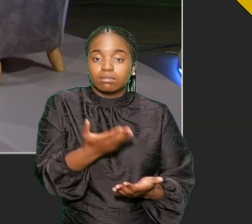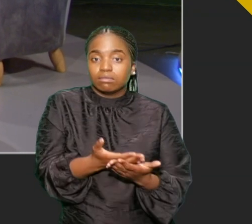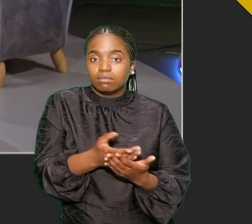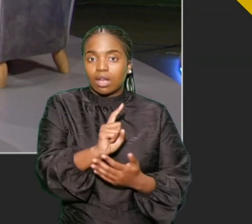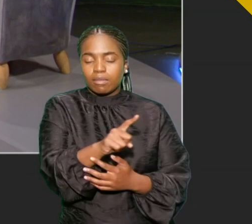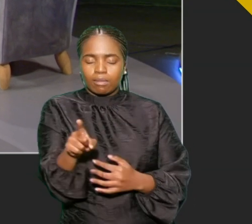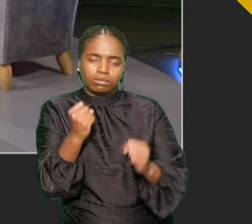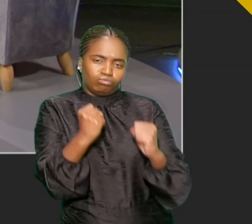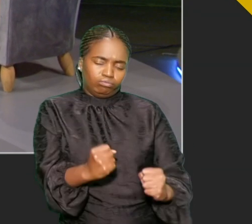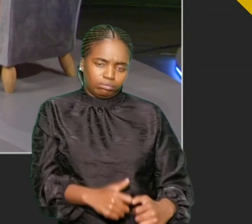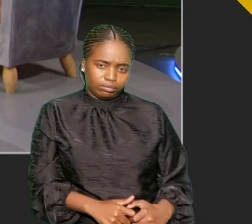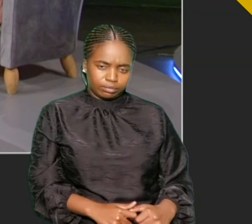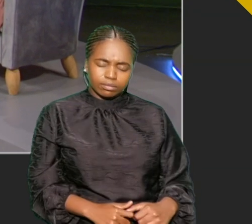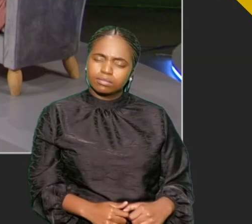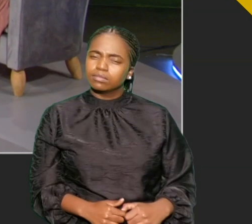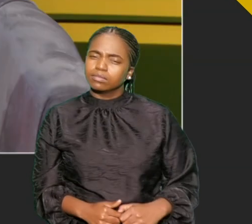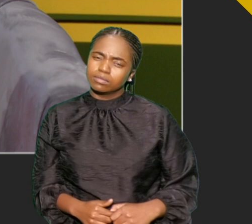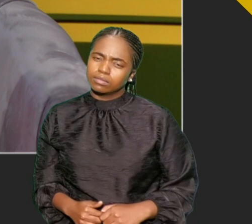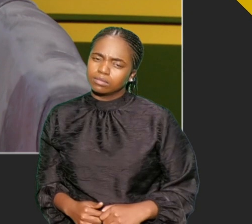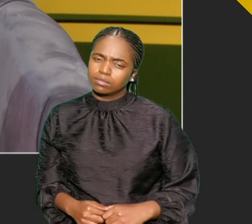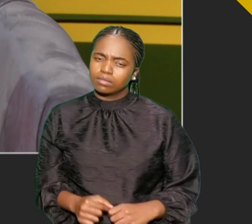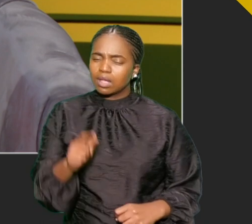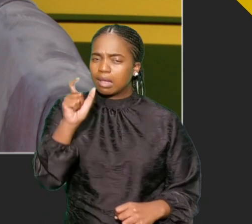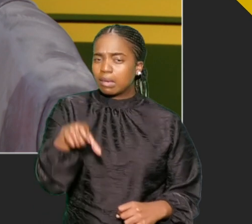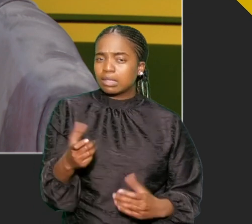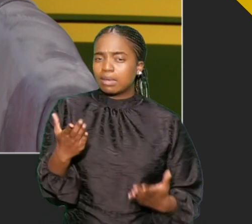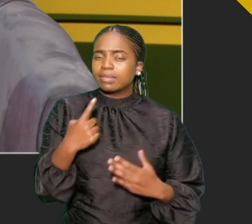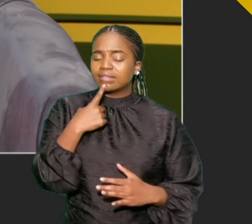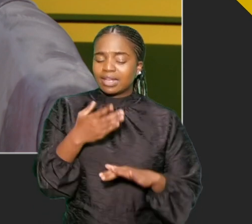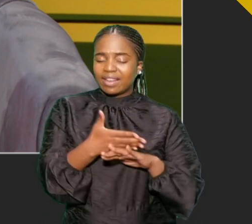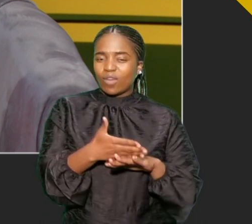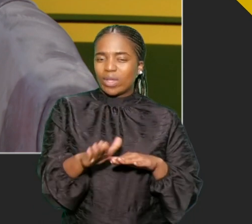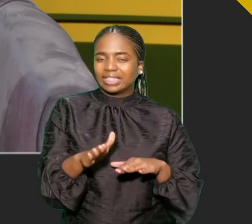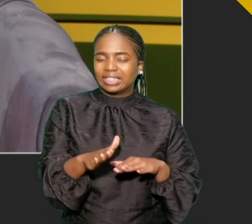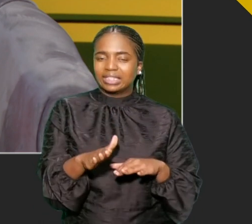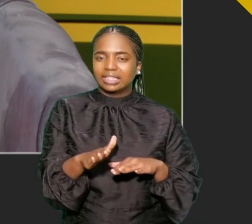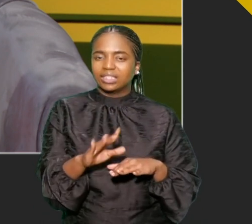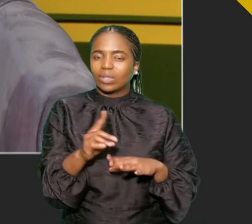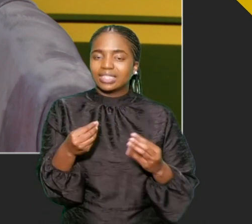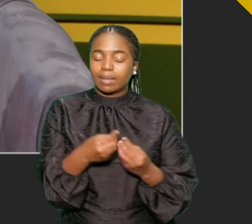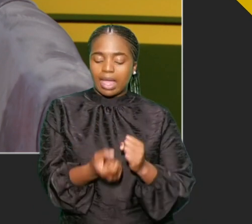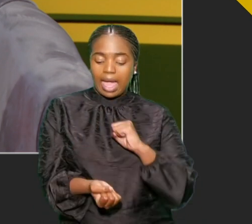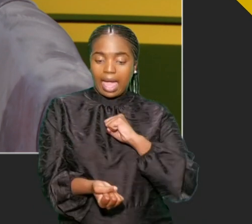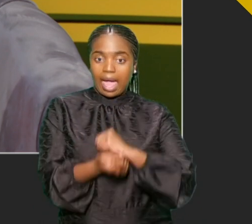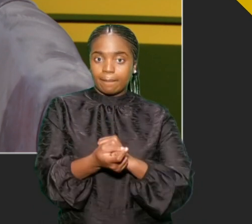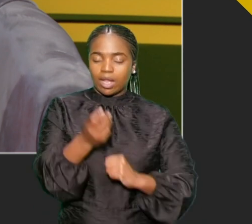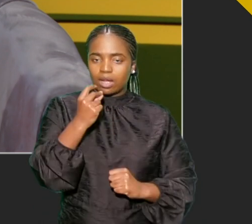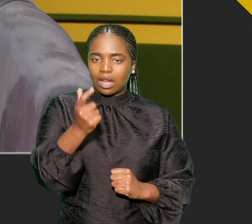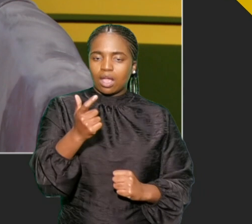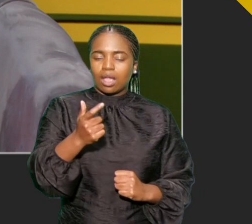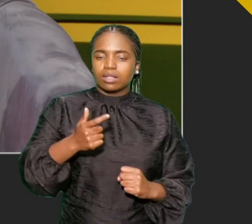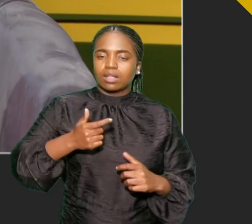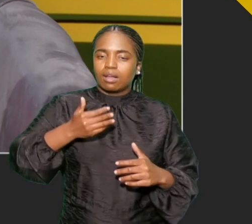people stronger. Kwanele, somebody may say for a divorce, it's not something that happens suddenly.